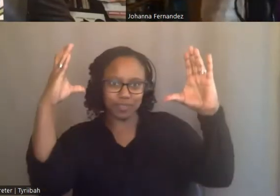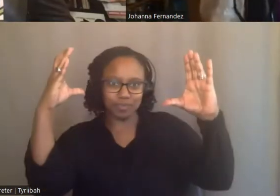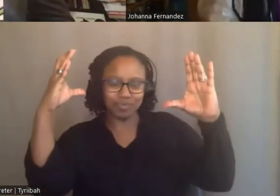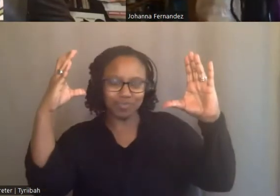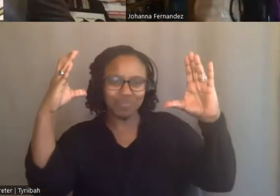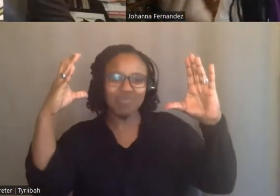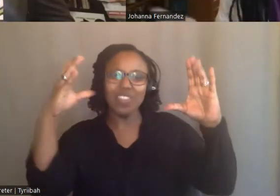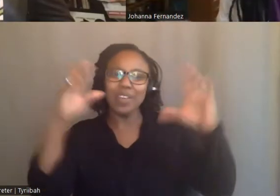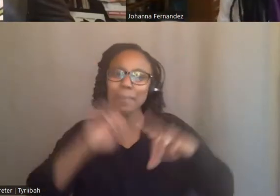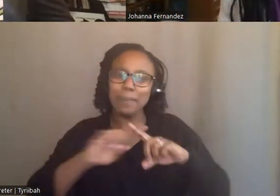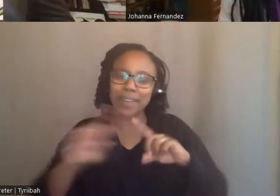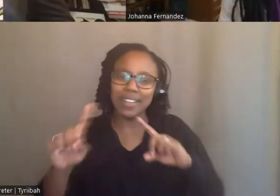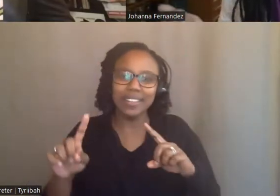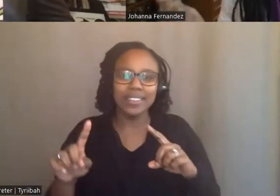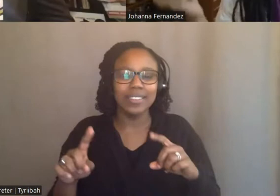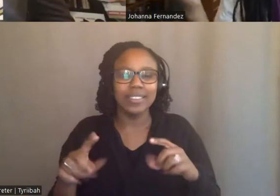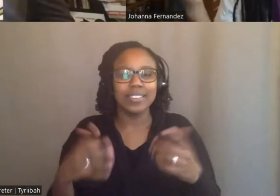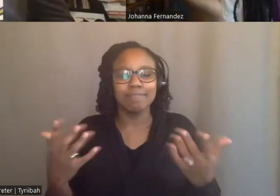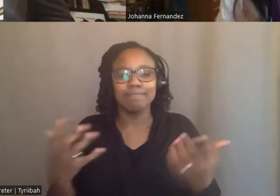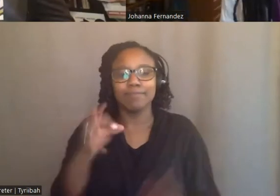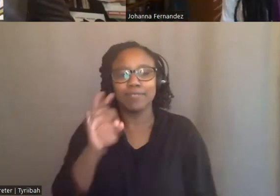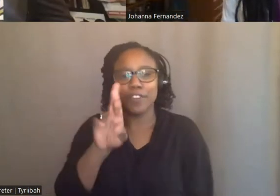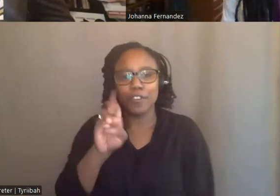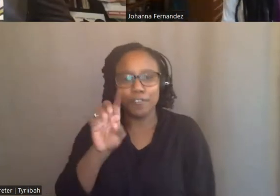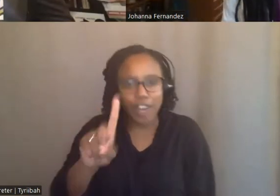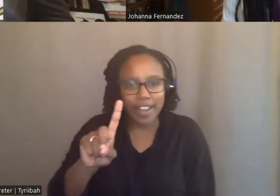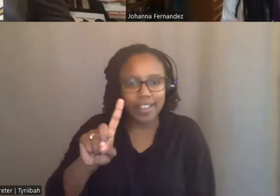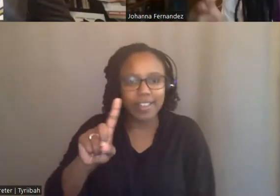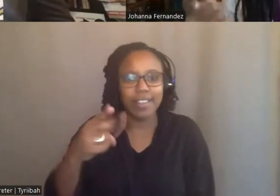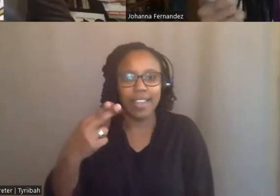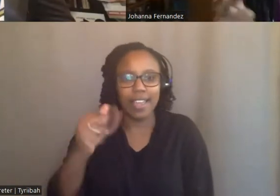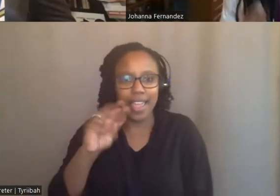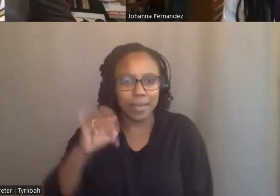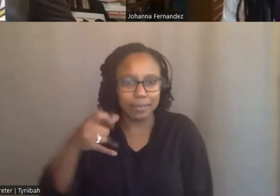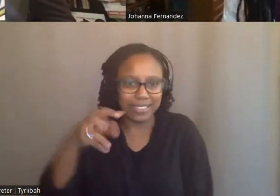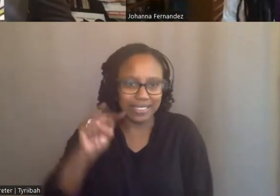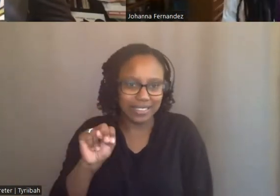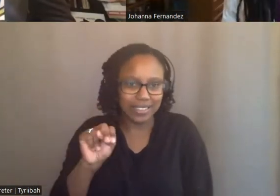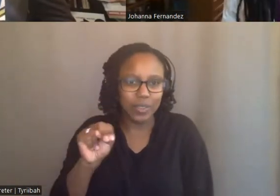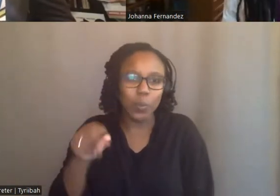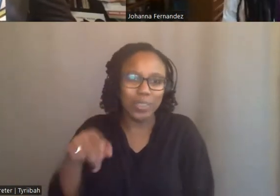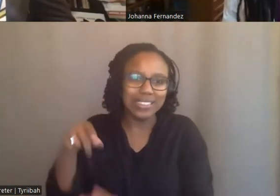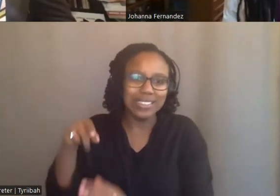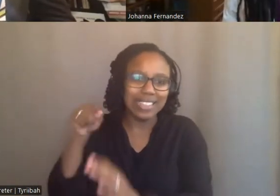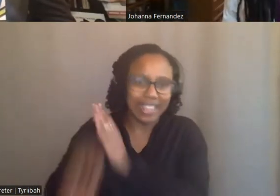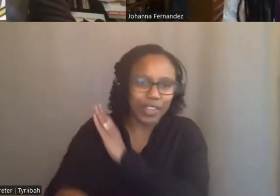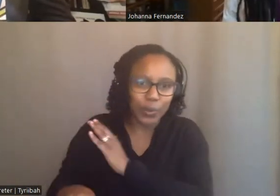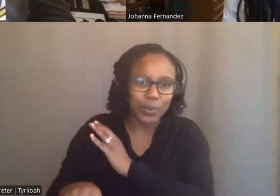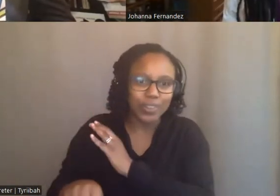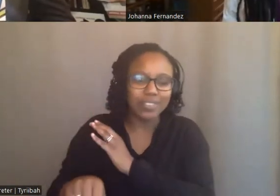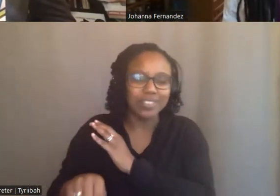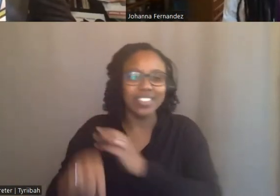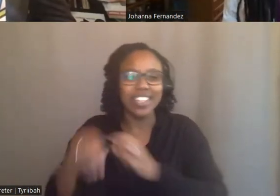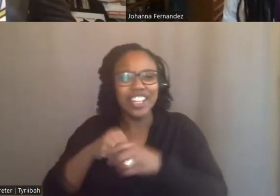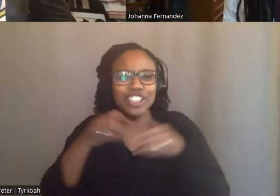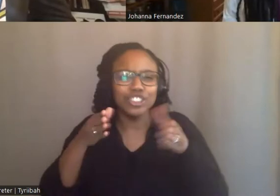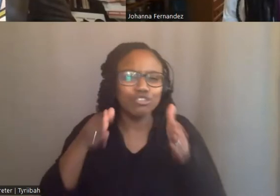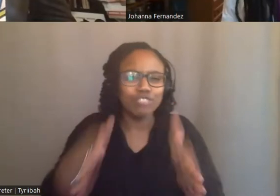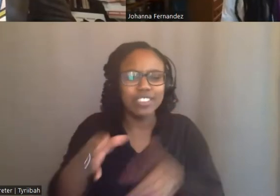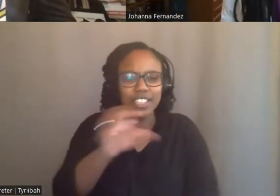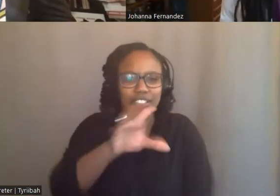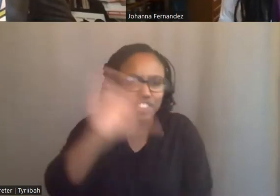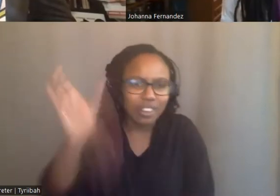assassinated Latin American style in the streets of Chicago by the counterintelligence program of the